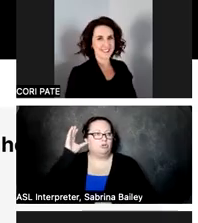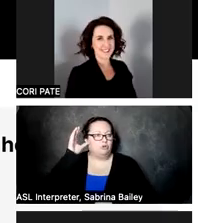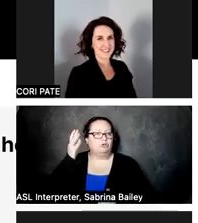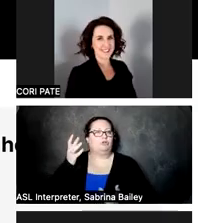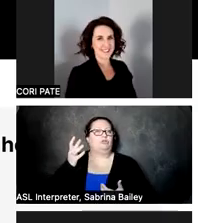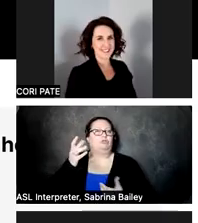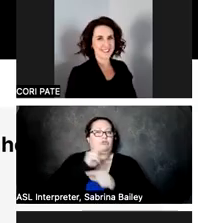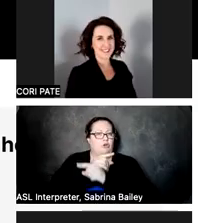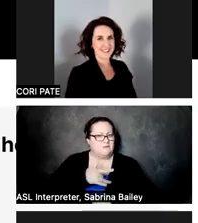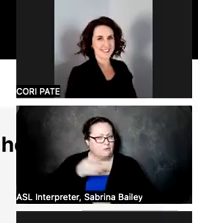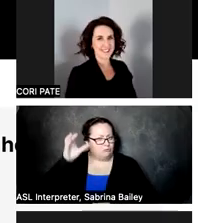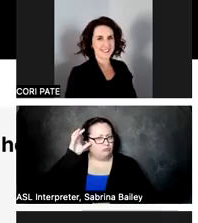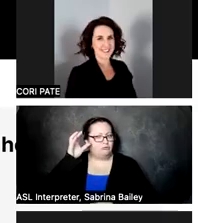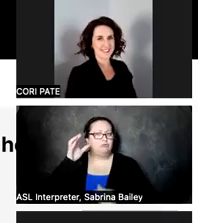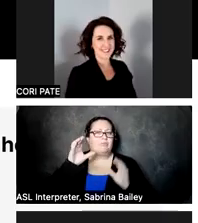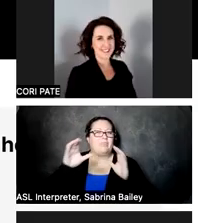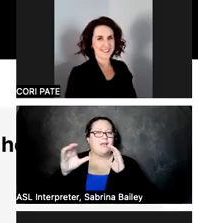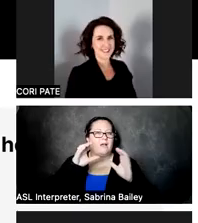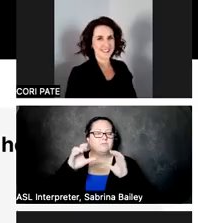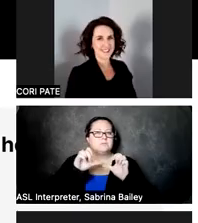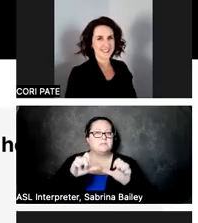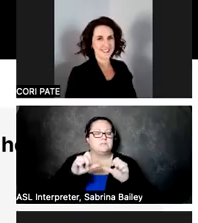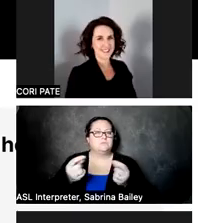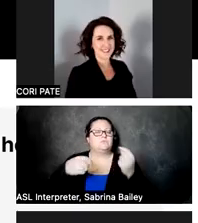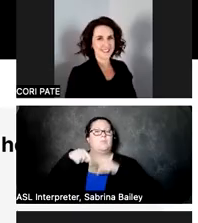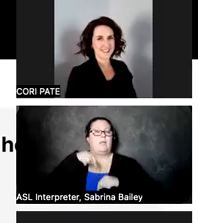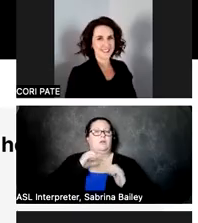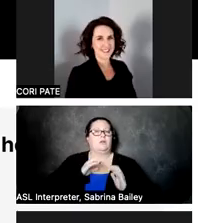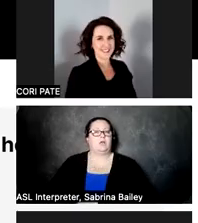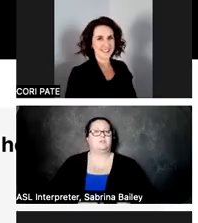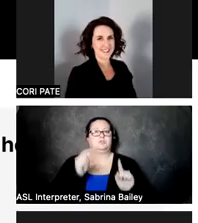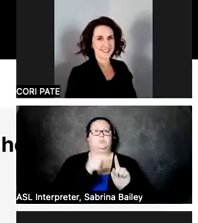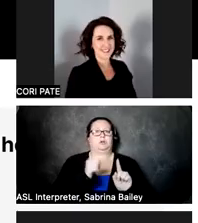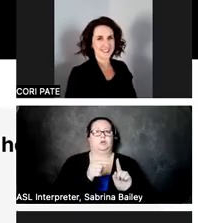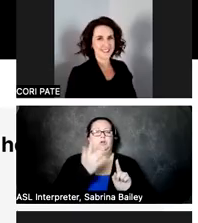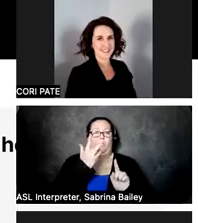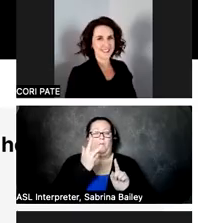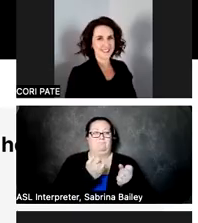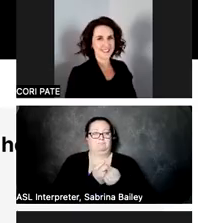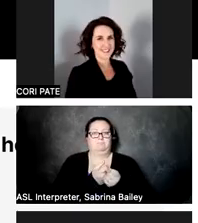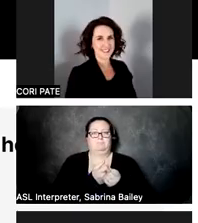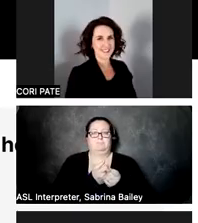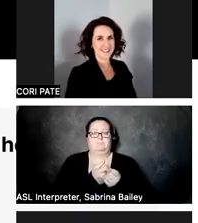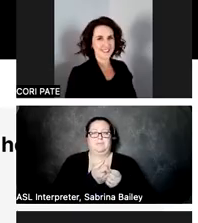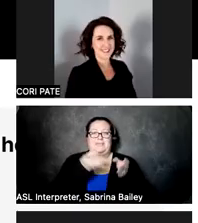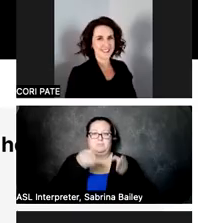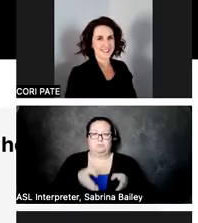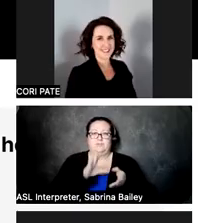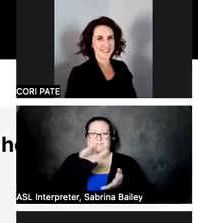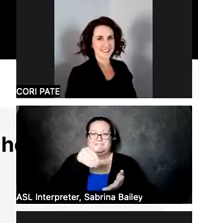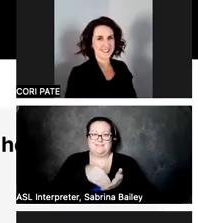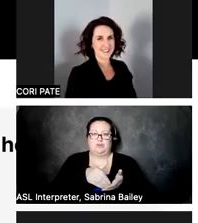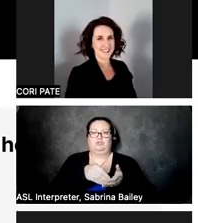also important to make sure that that conversation goes back to that customer, because these are person-centered decisions that are being made. Thank you for